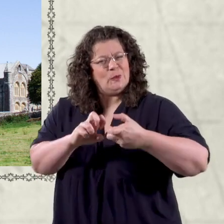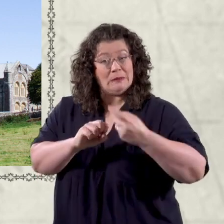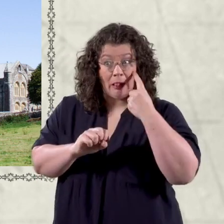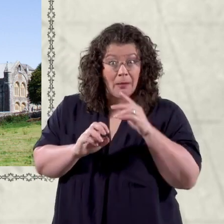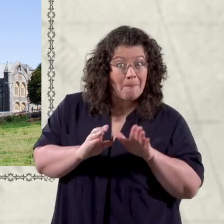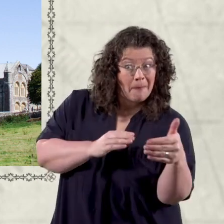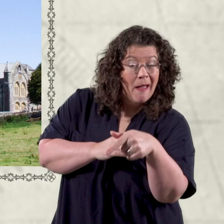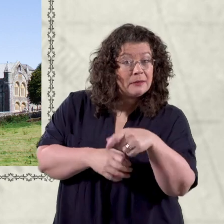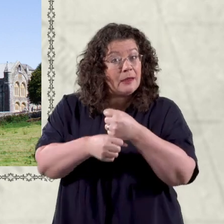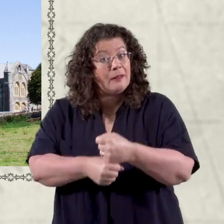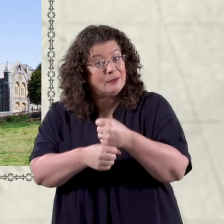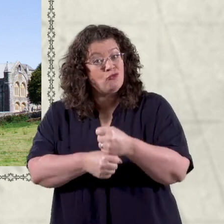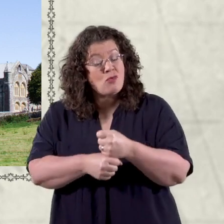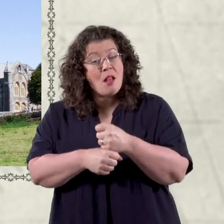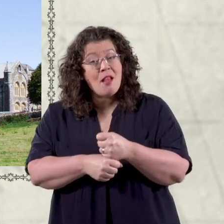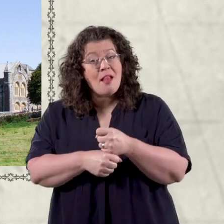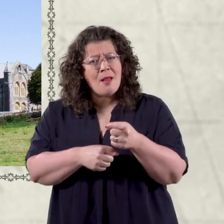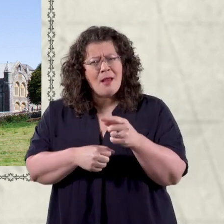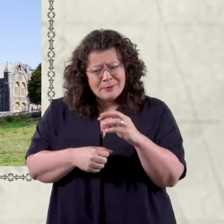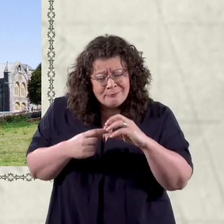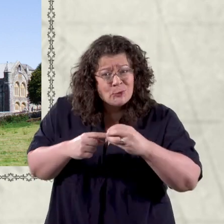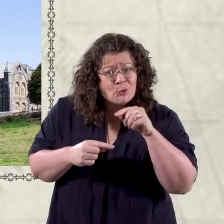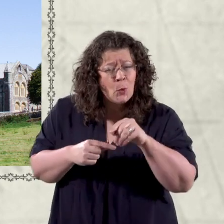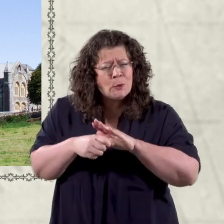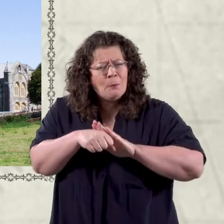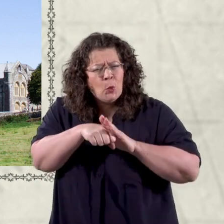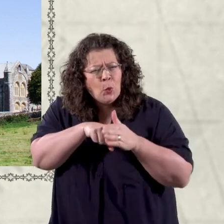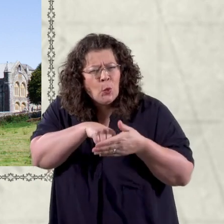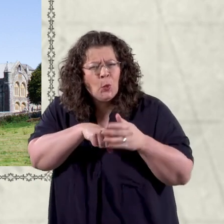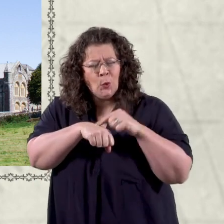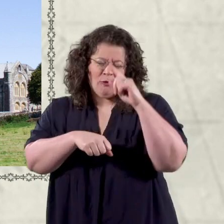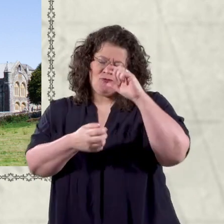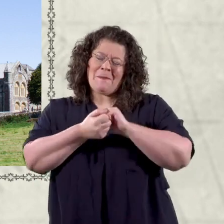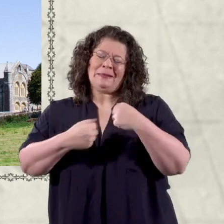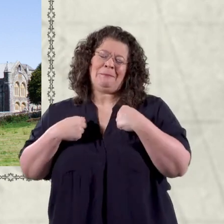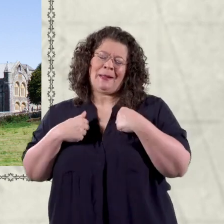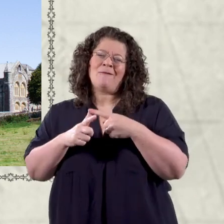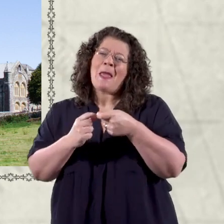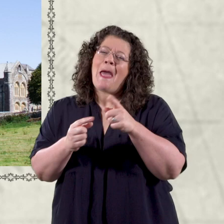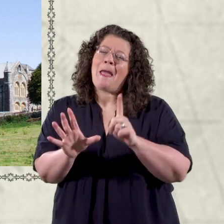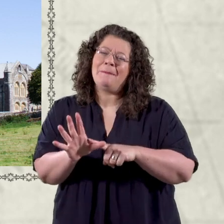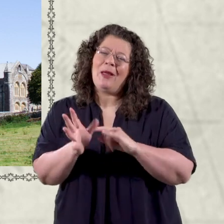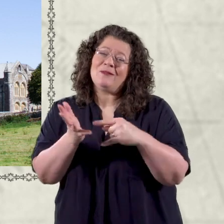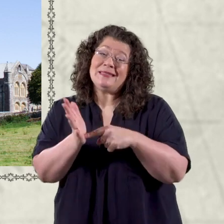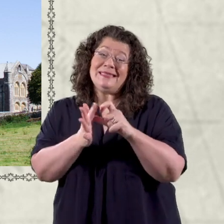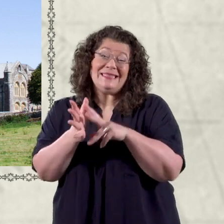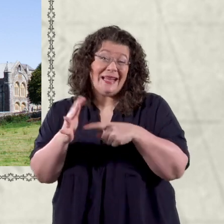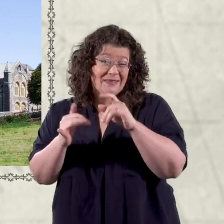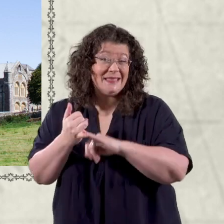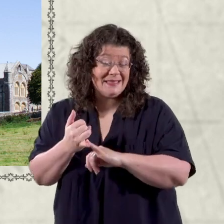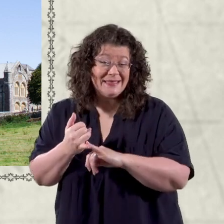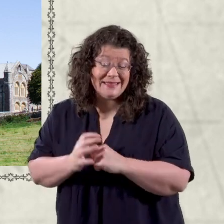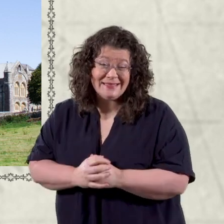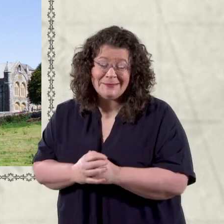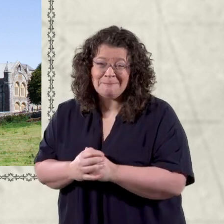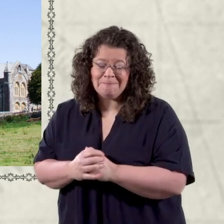behind the cathedral. And this little smooth, simple stone reminds me of the abbey at